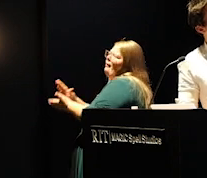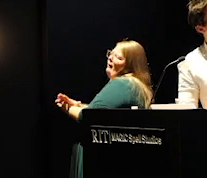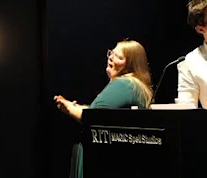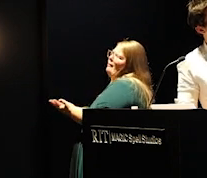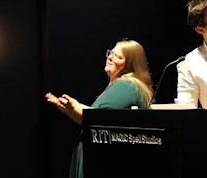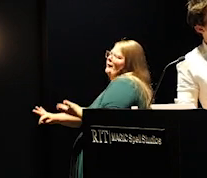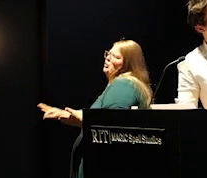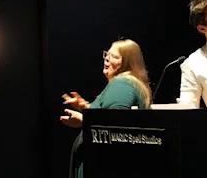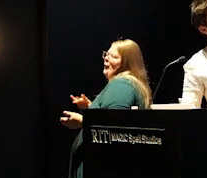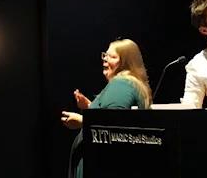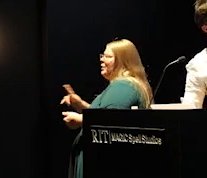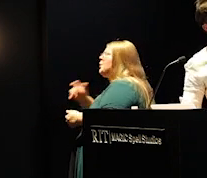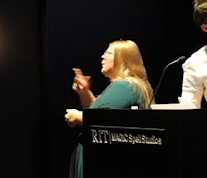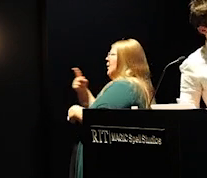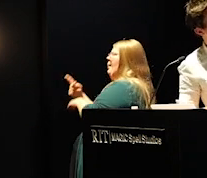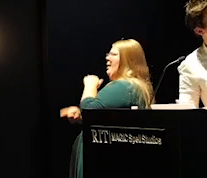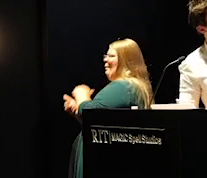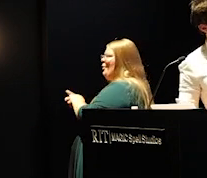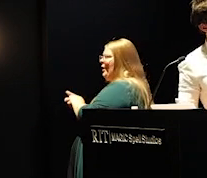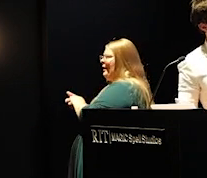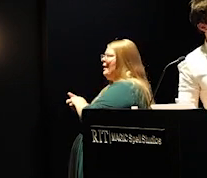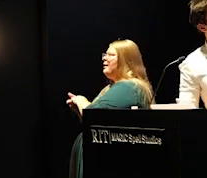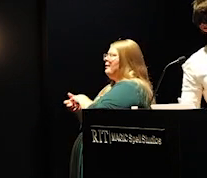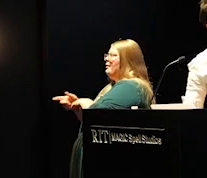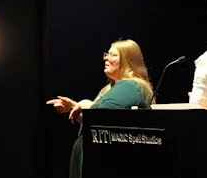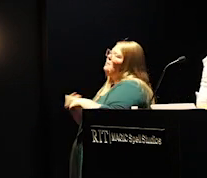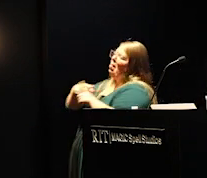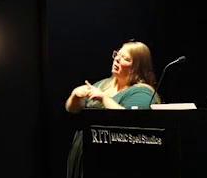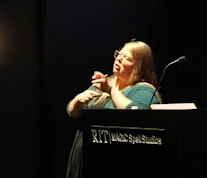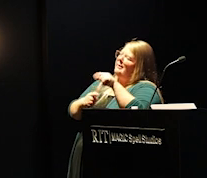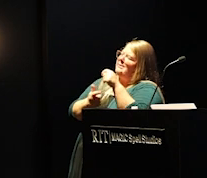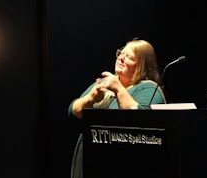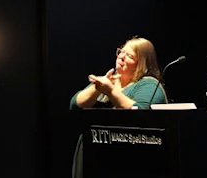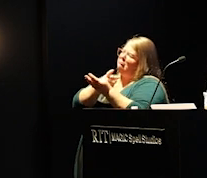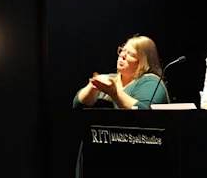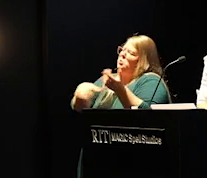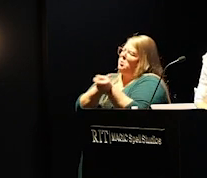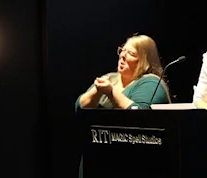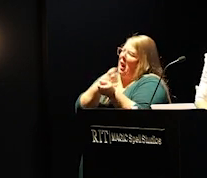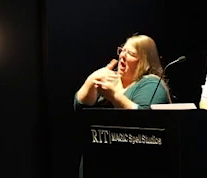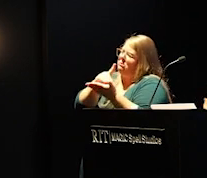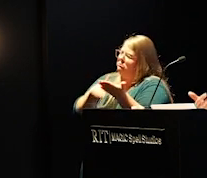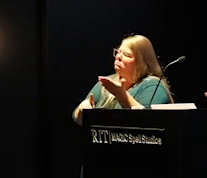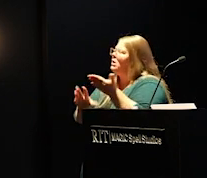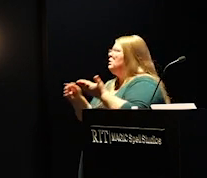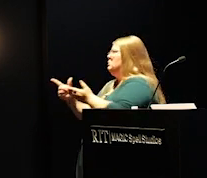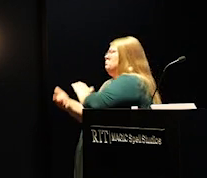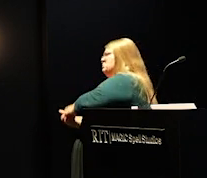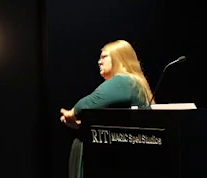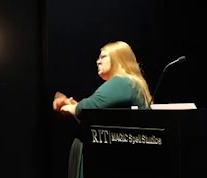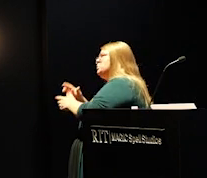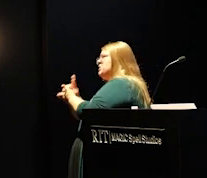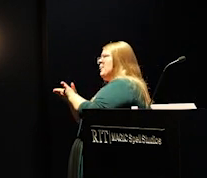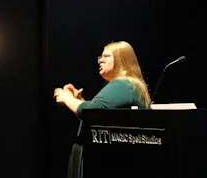was a collaboration. I got to collaborate for the RIT on the lights, and then Stash on the form of the chairs that still are there today. So kind